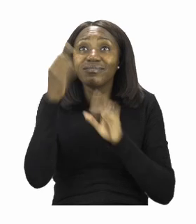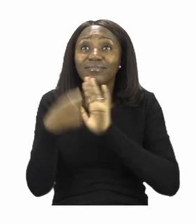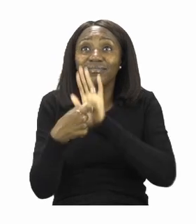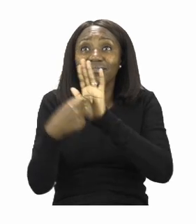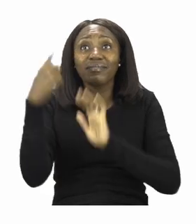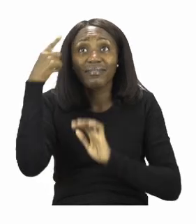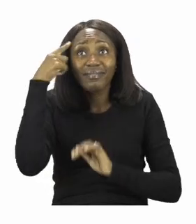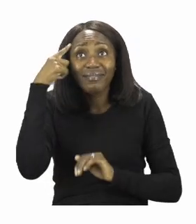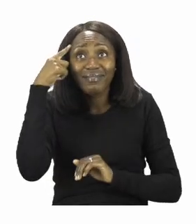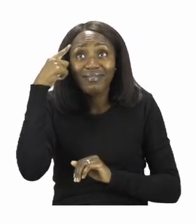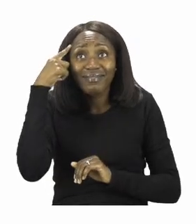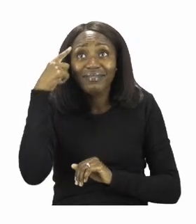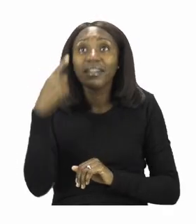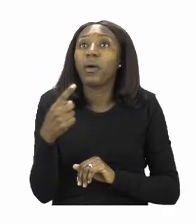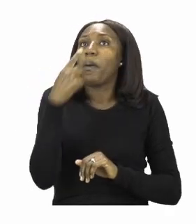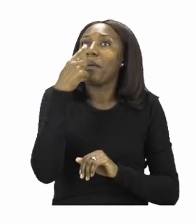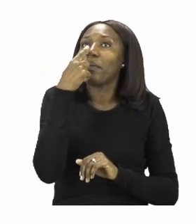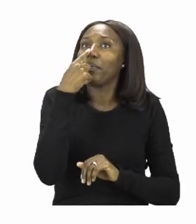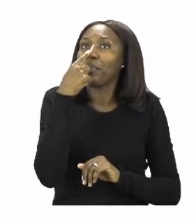nose,